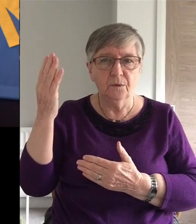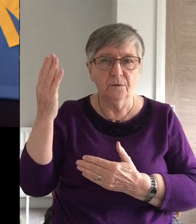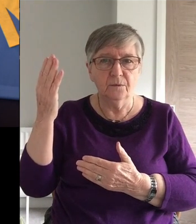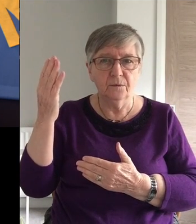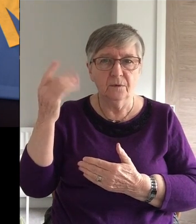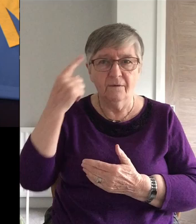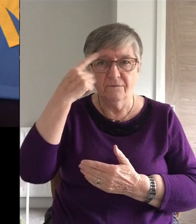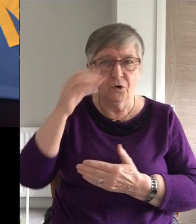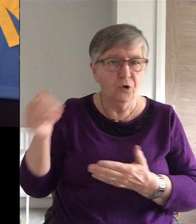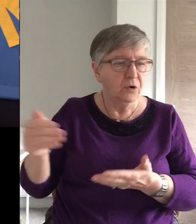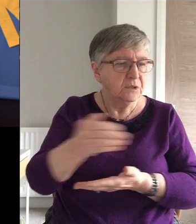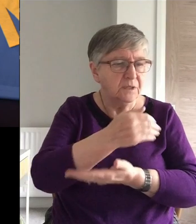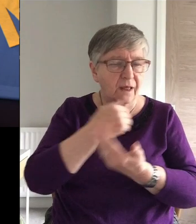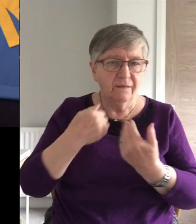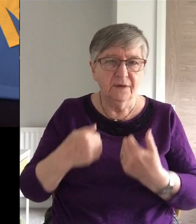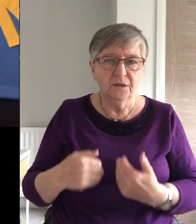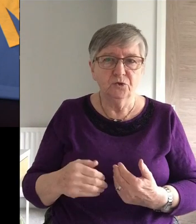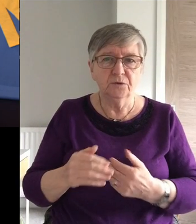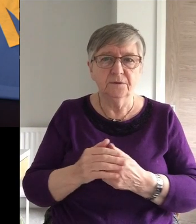for your salvation.